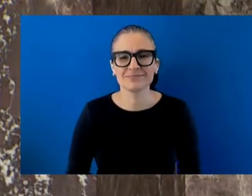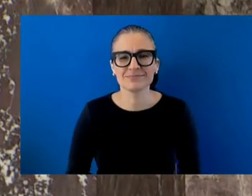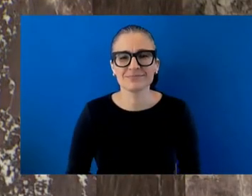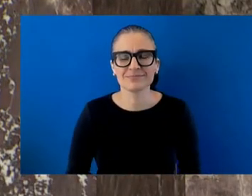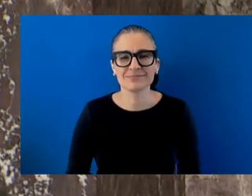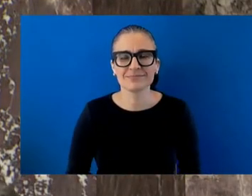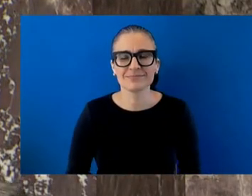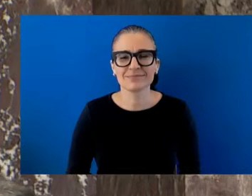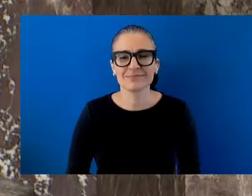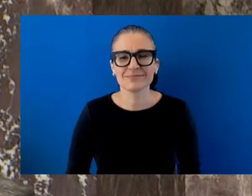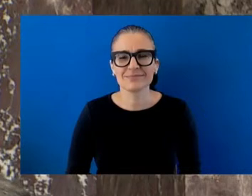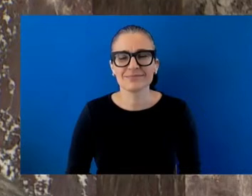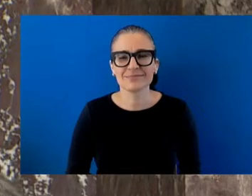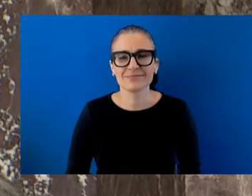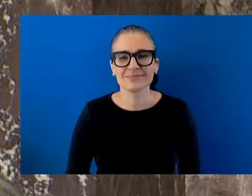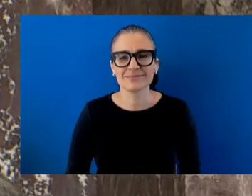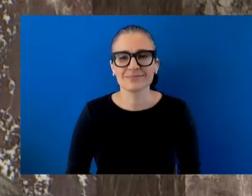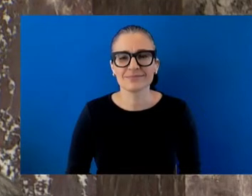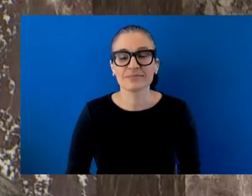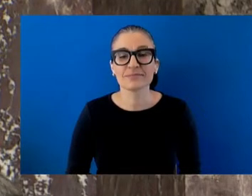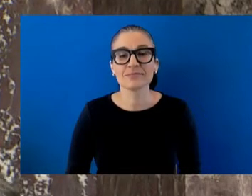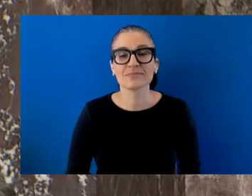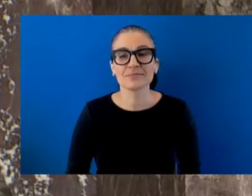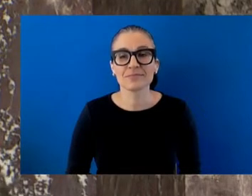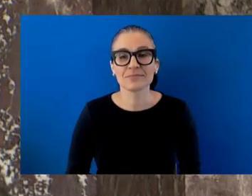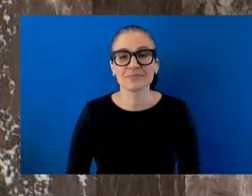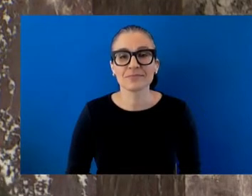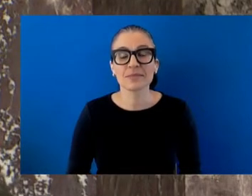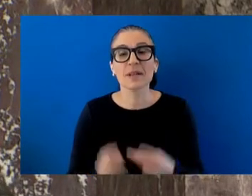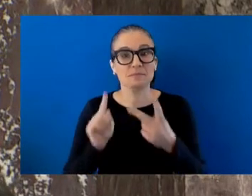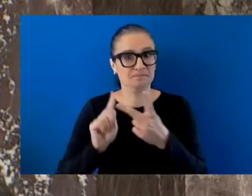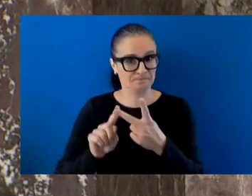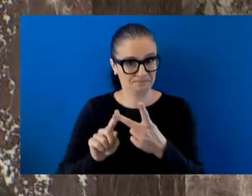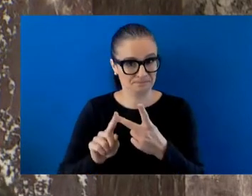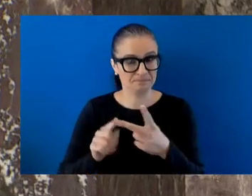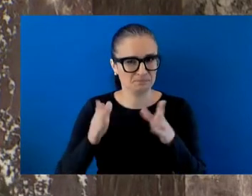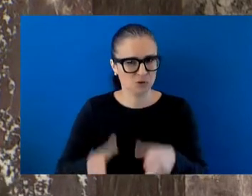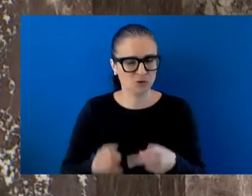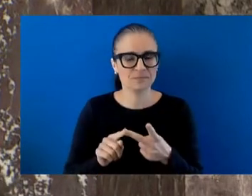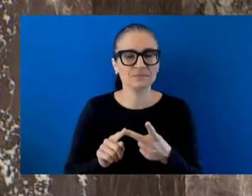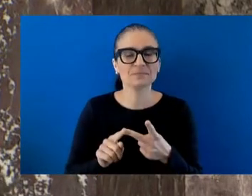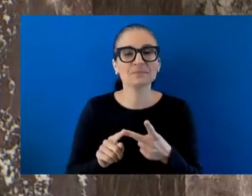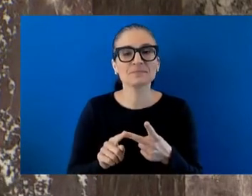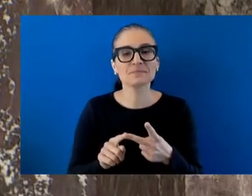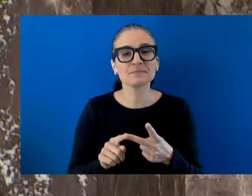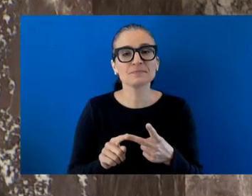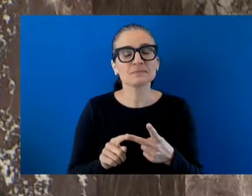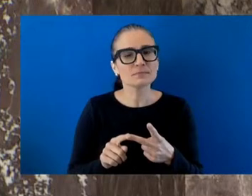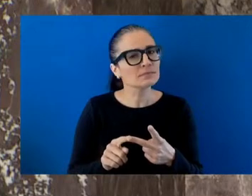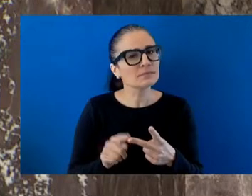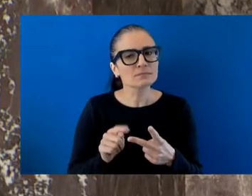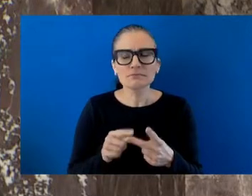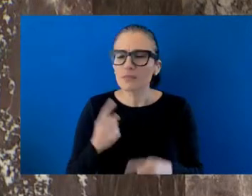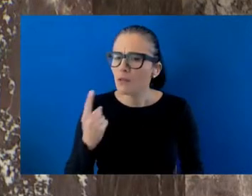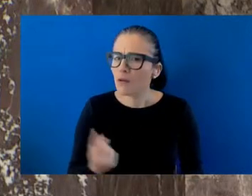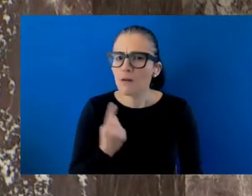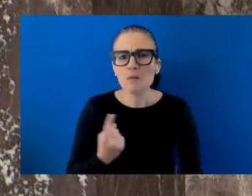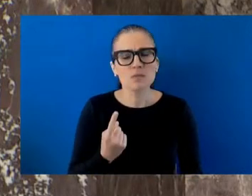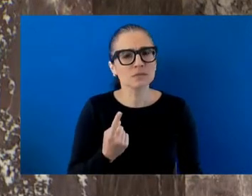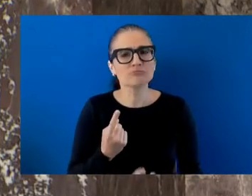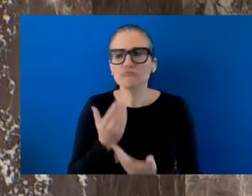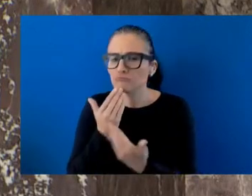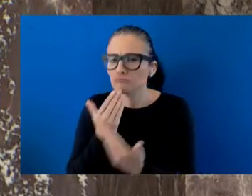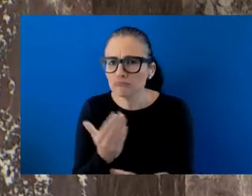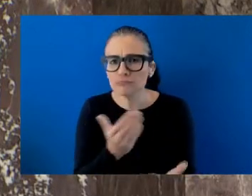Now, Mr. Speaker, we always thank the amazing people that make this House function. But there are some other folks that help make